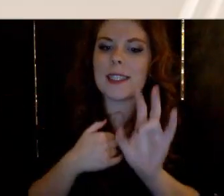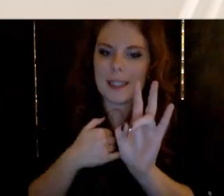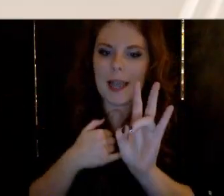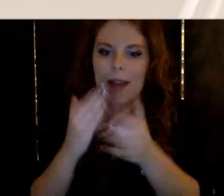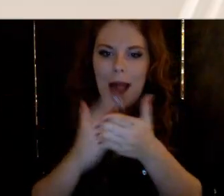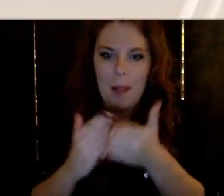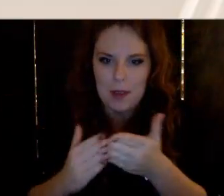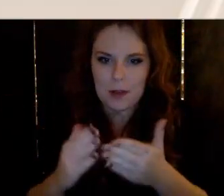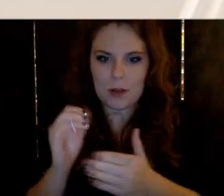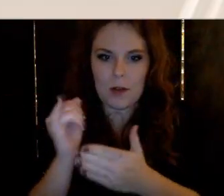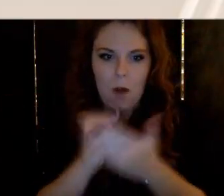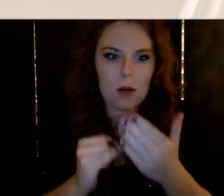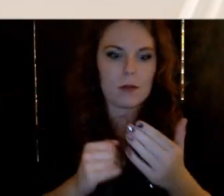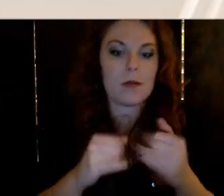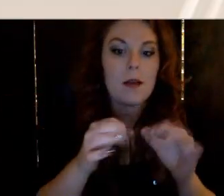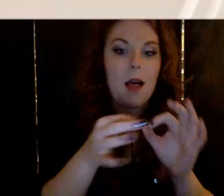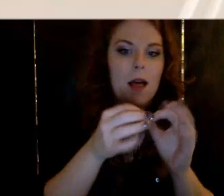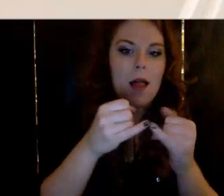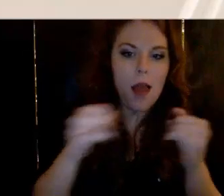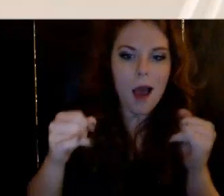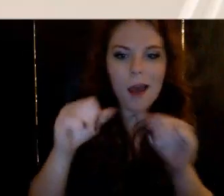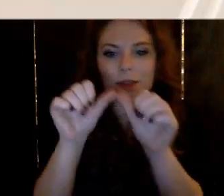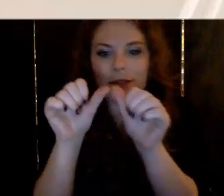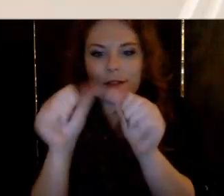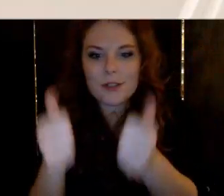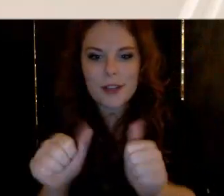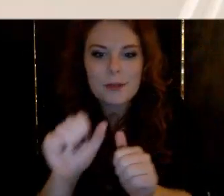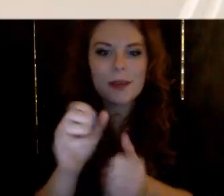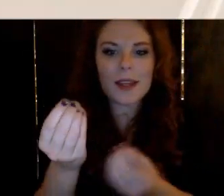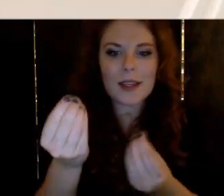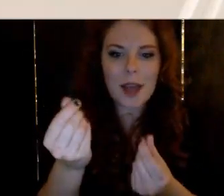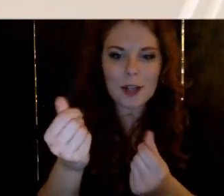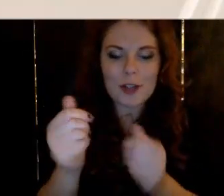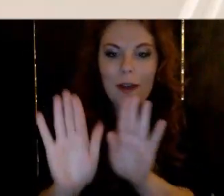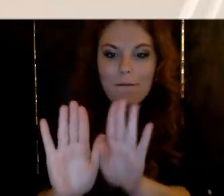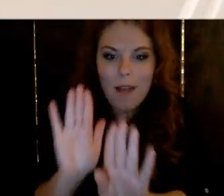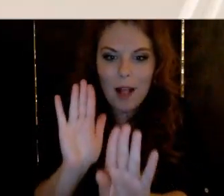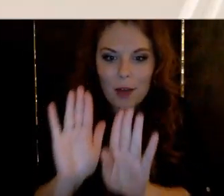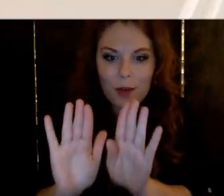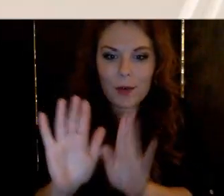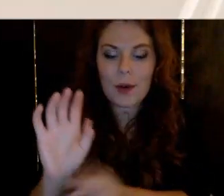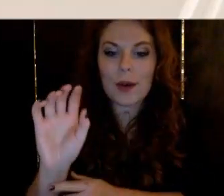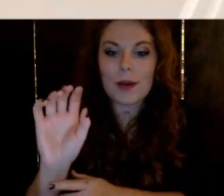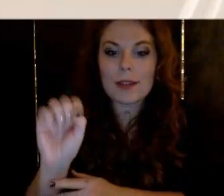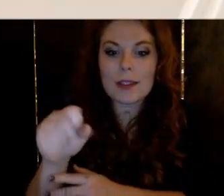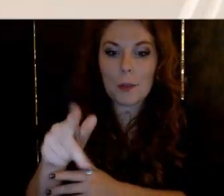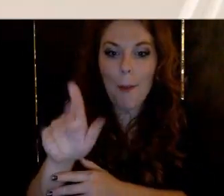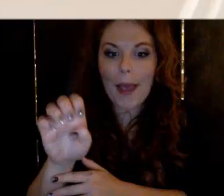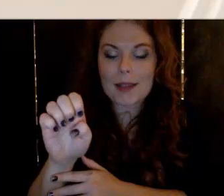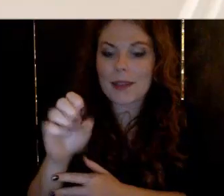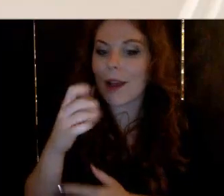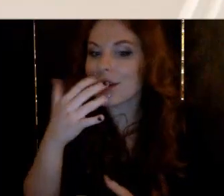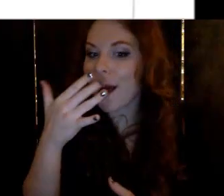art, along with line, shape, texture, value, space, and